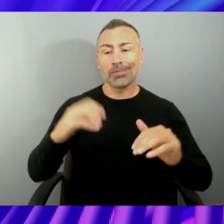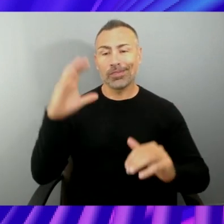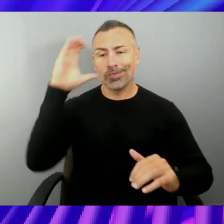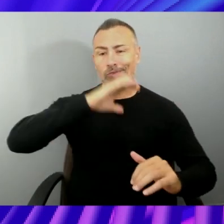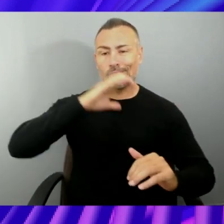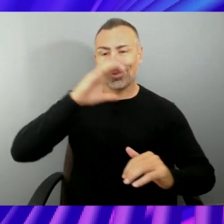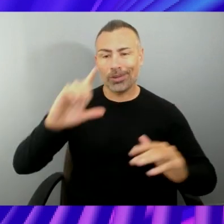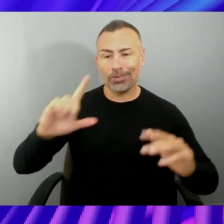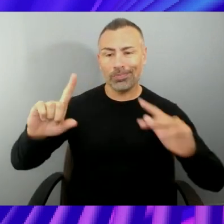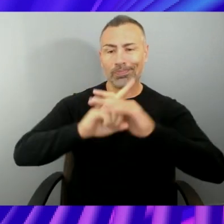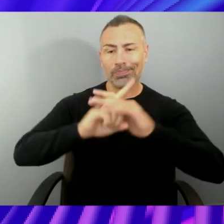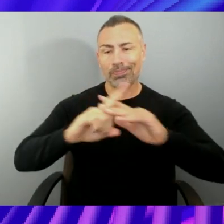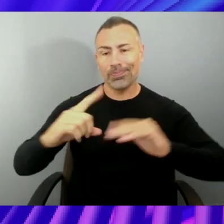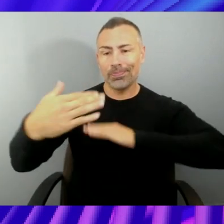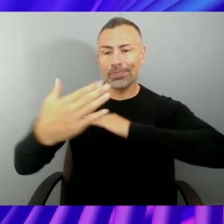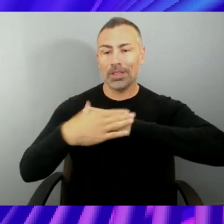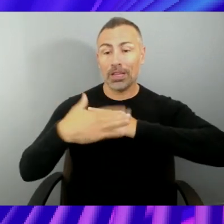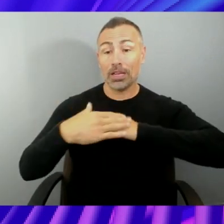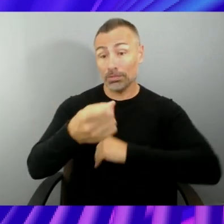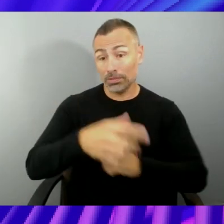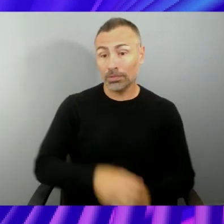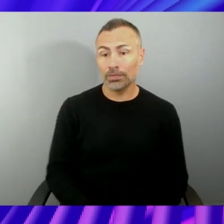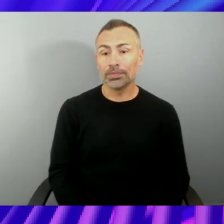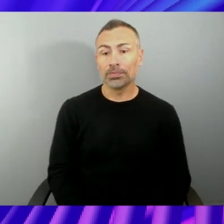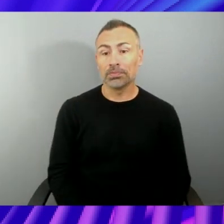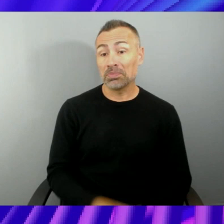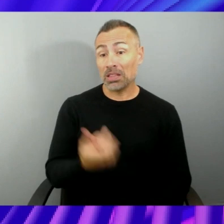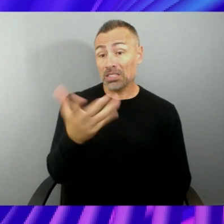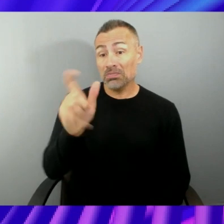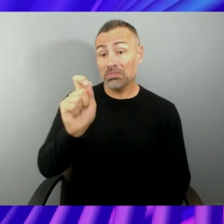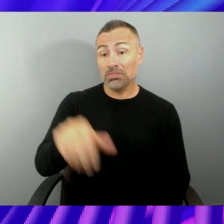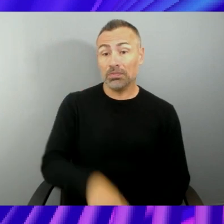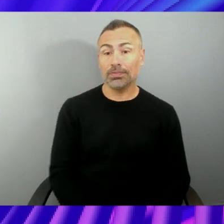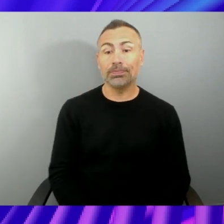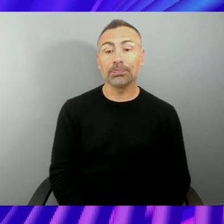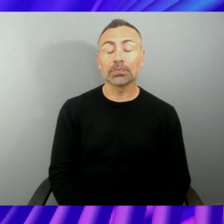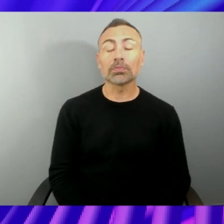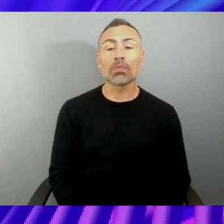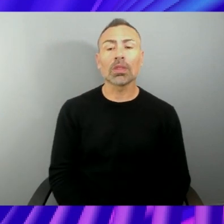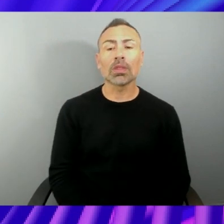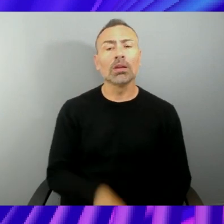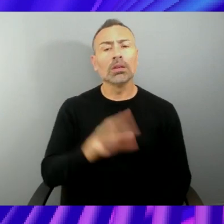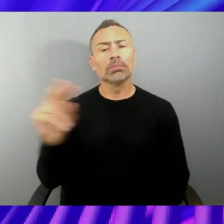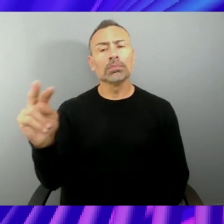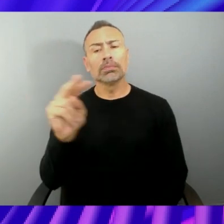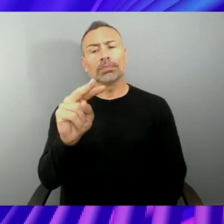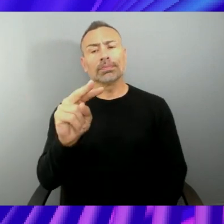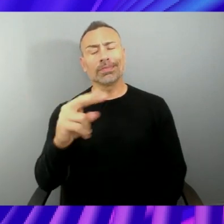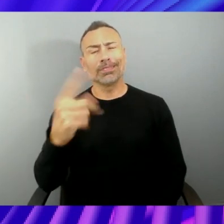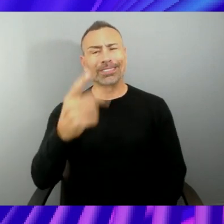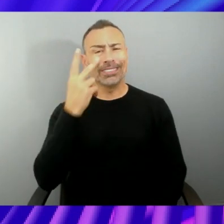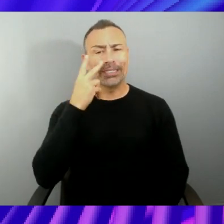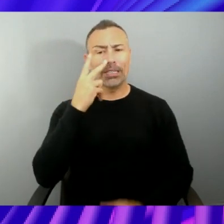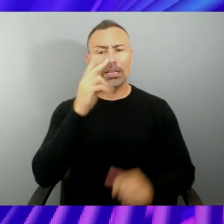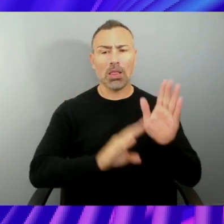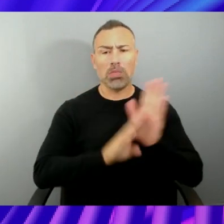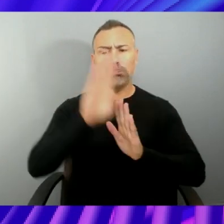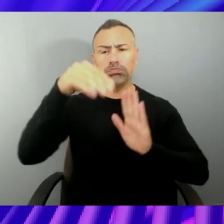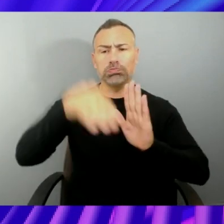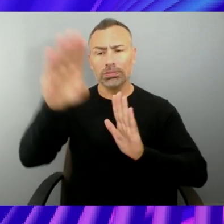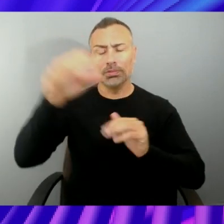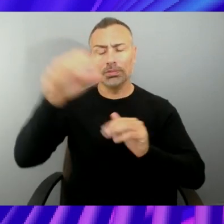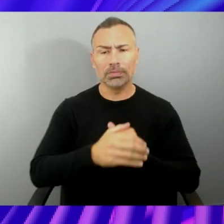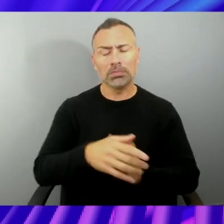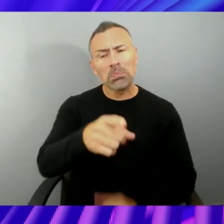ahead and zoom in, like right here, where things got really wacky. My environment actually has a bug. Again, I don't fix it because I like to talk